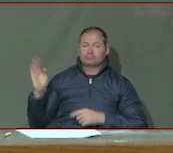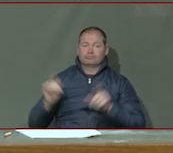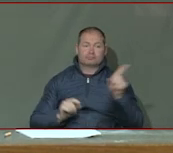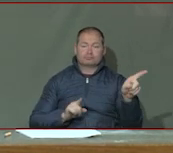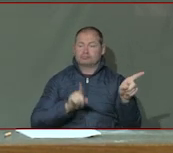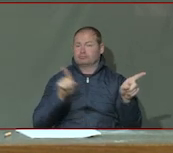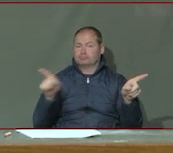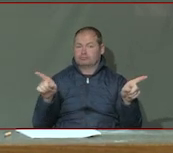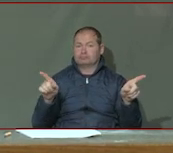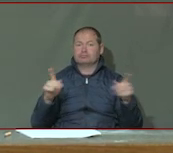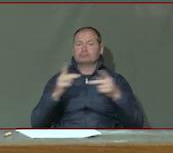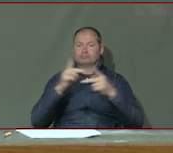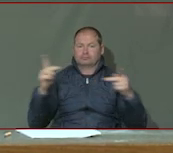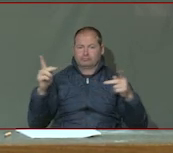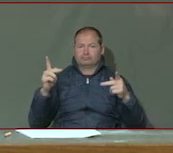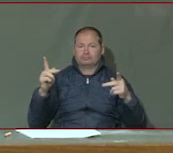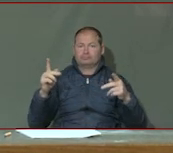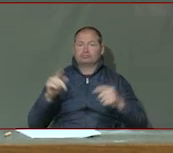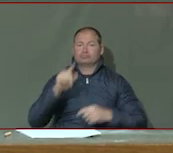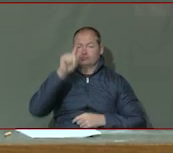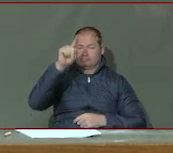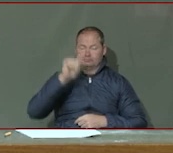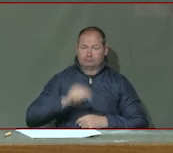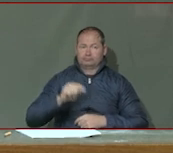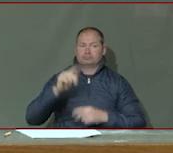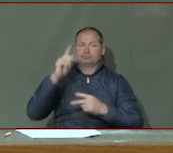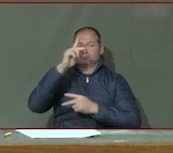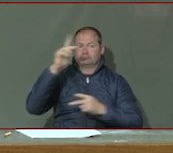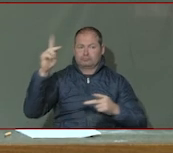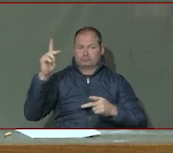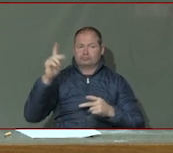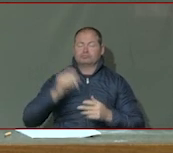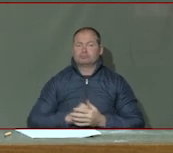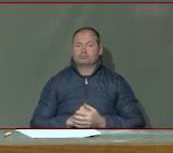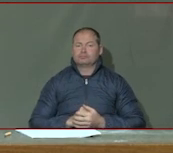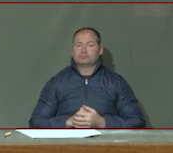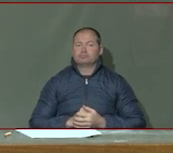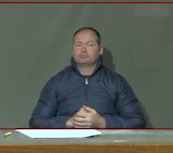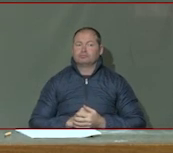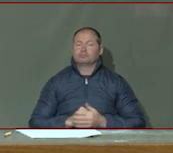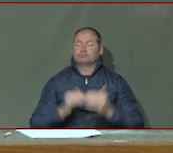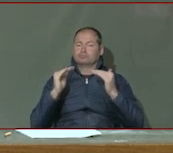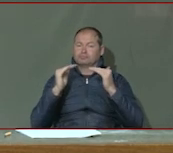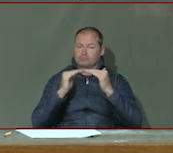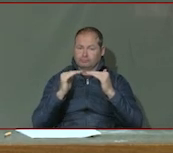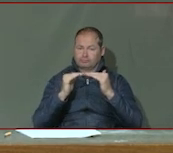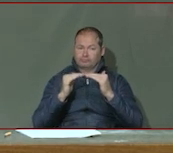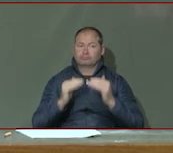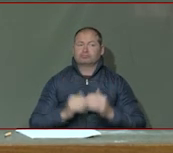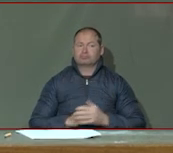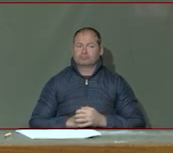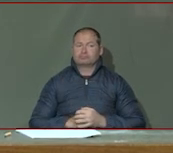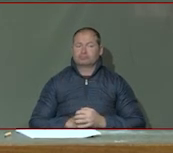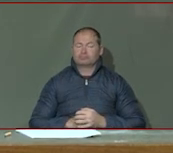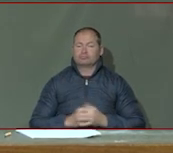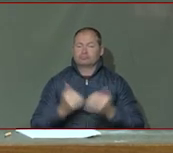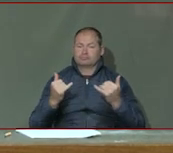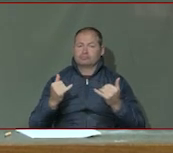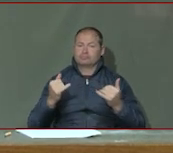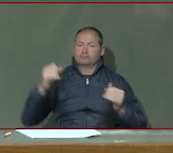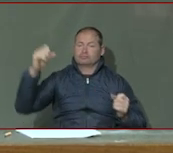The opposite sides are equal, and the diagonals bisect each